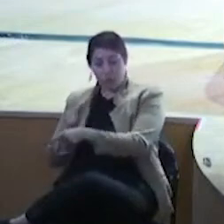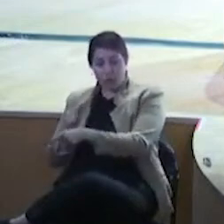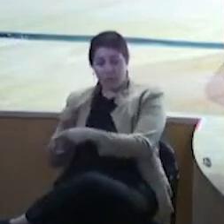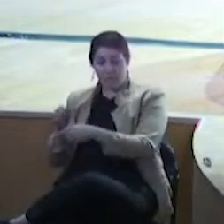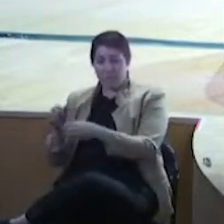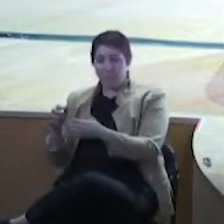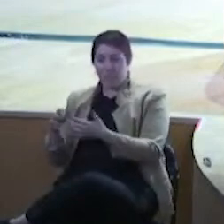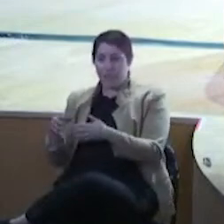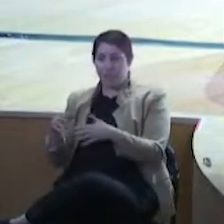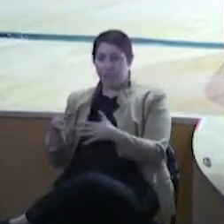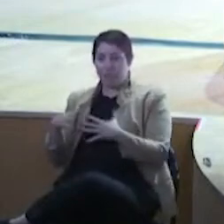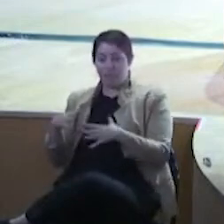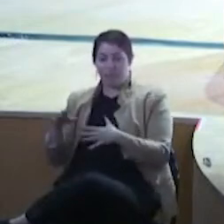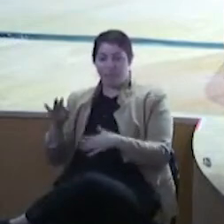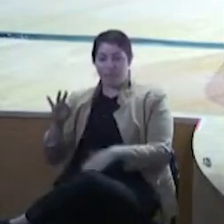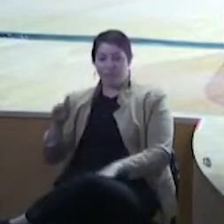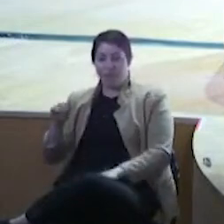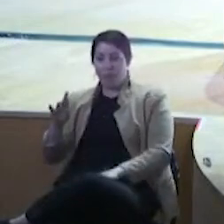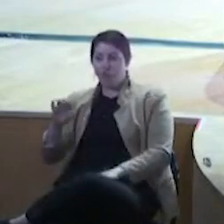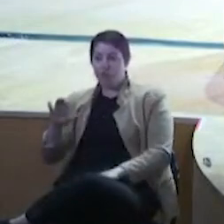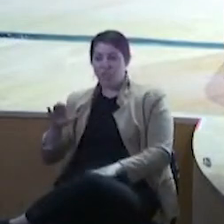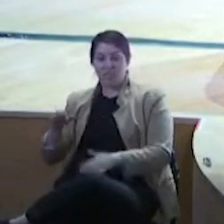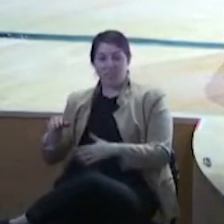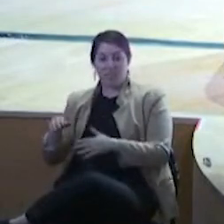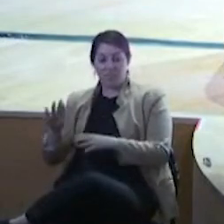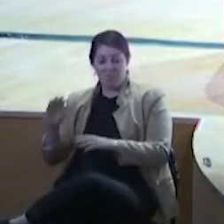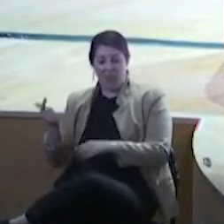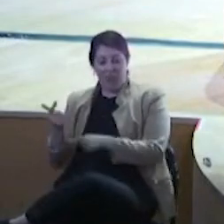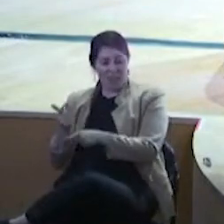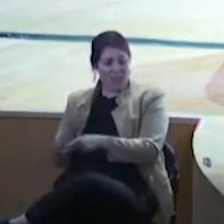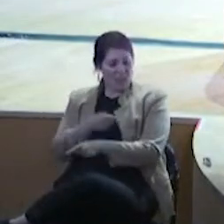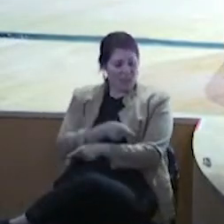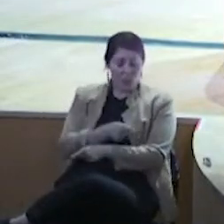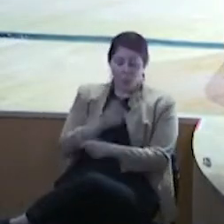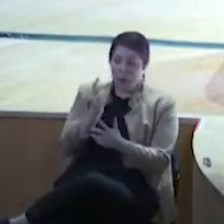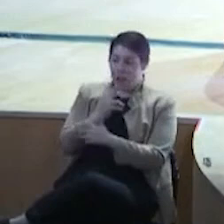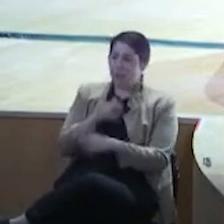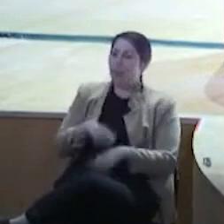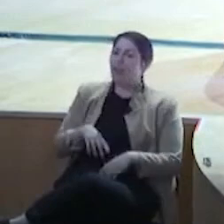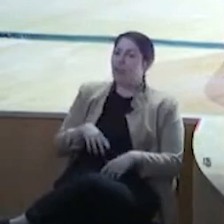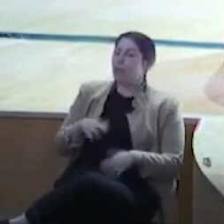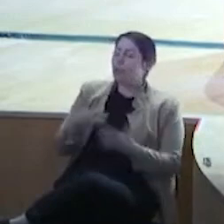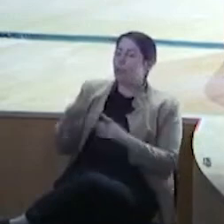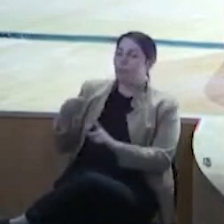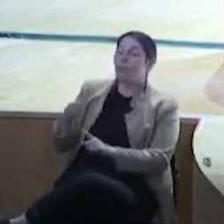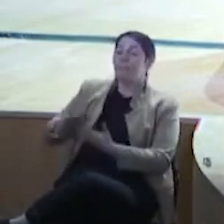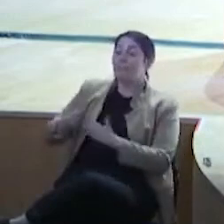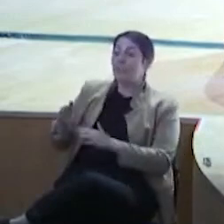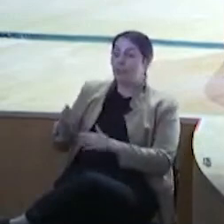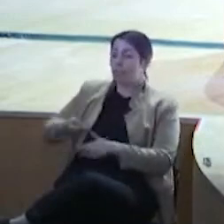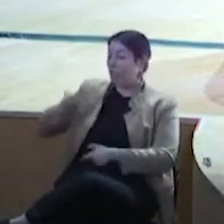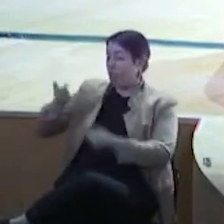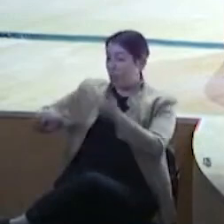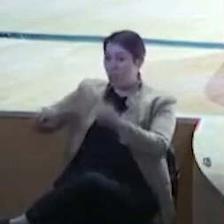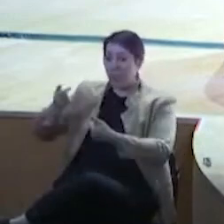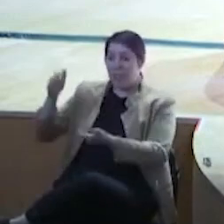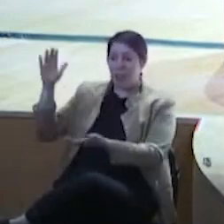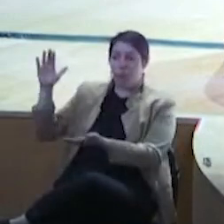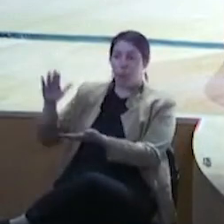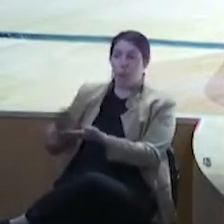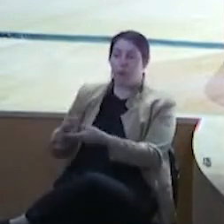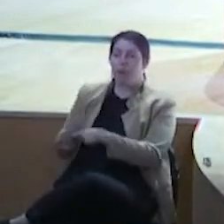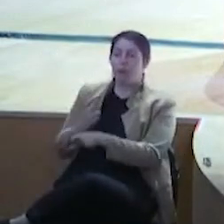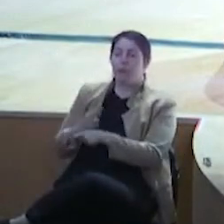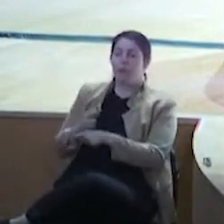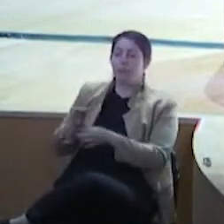gone to cloth bags. They're eliminating the straw. They're getting ready to eliminate the